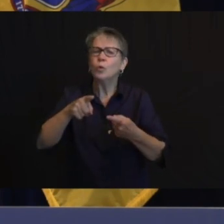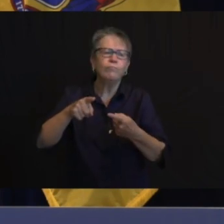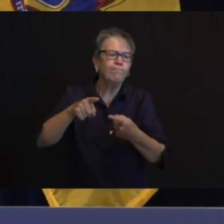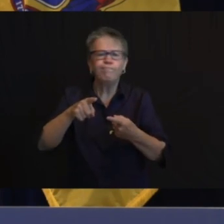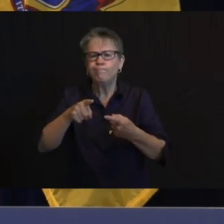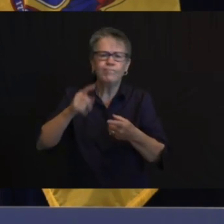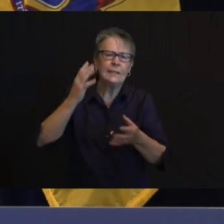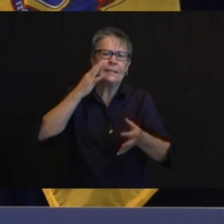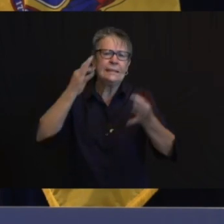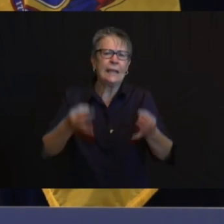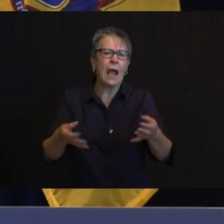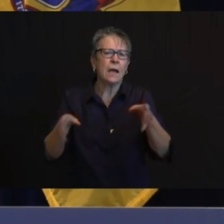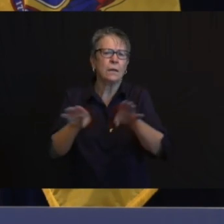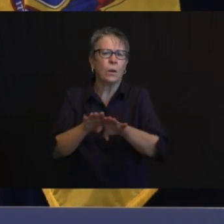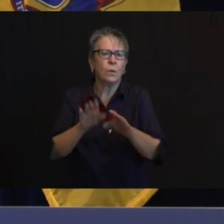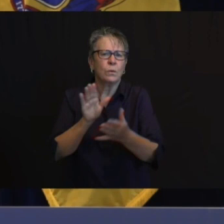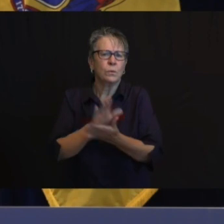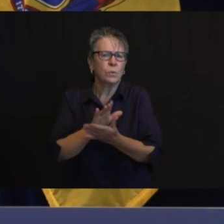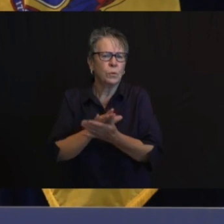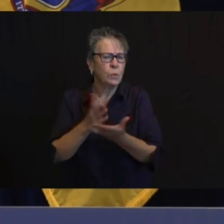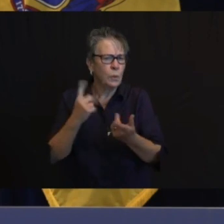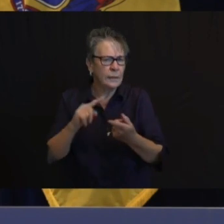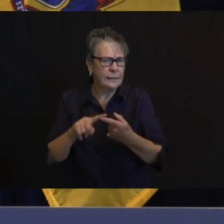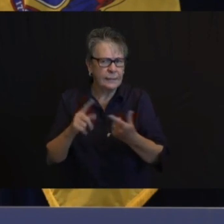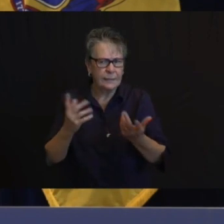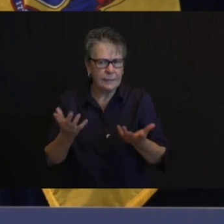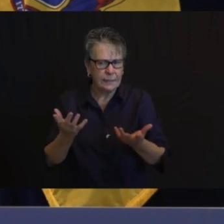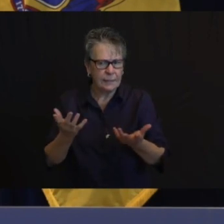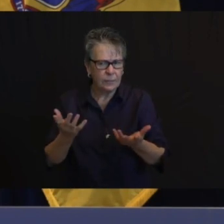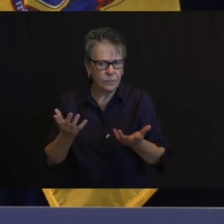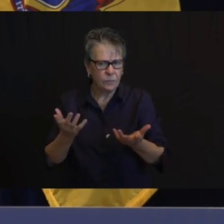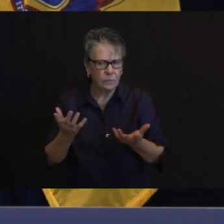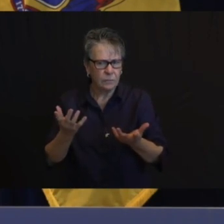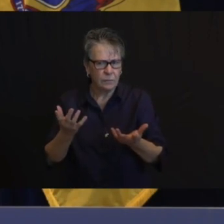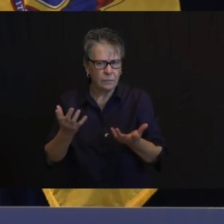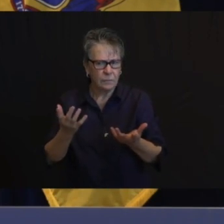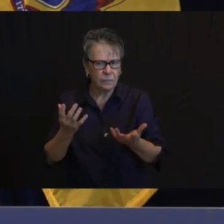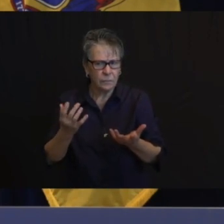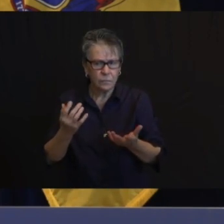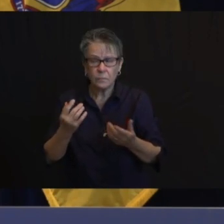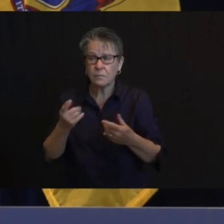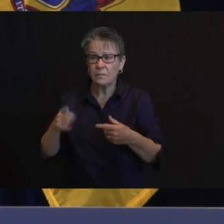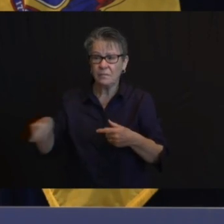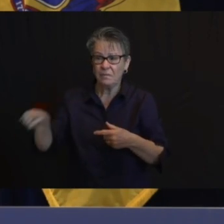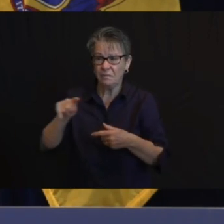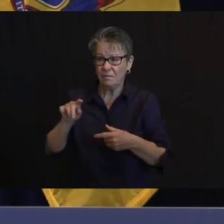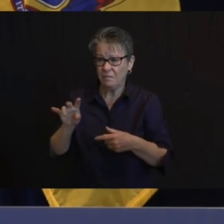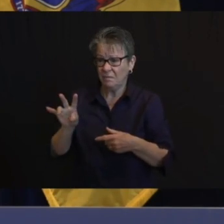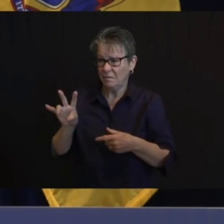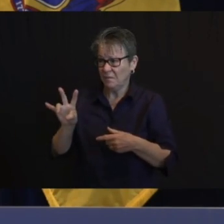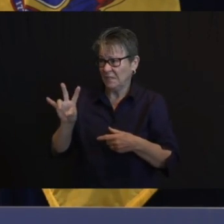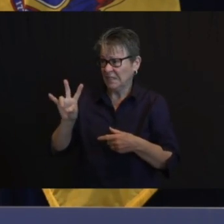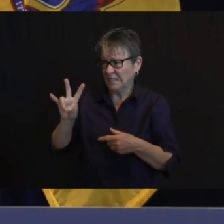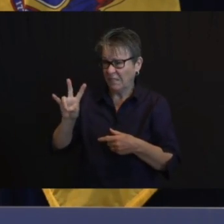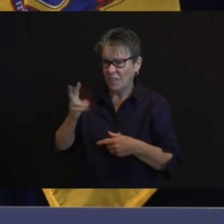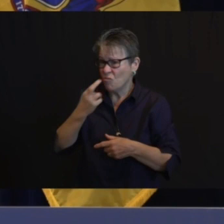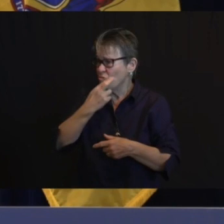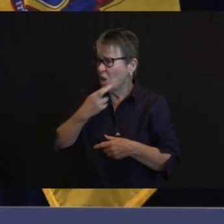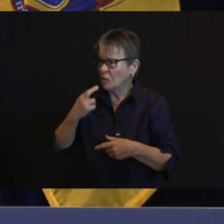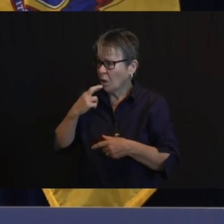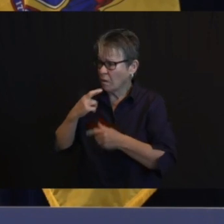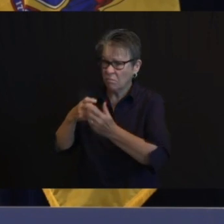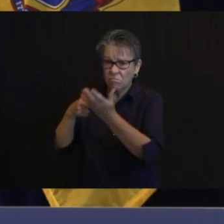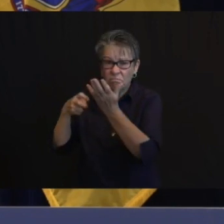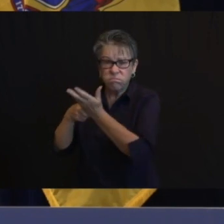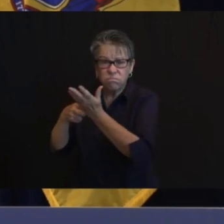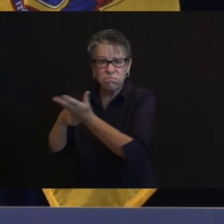sweep. What would you say to people pushing for indoor dining to reopen when you have problems like that? What did you make of the hecklers harassing you at